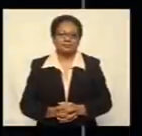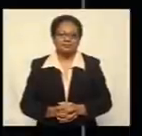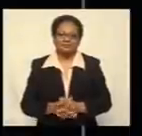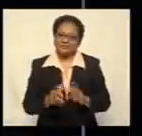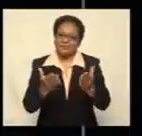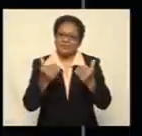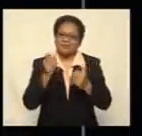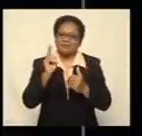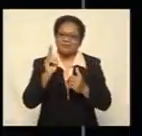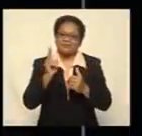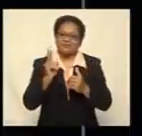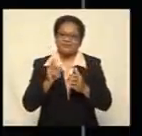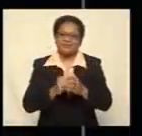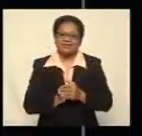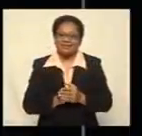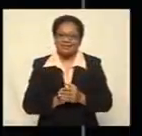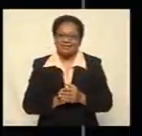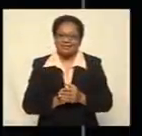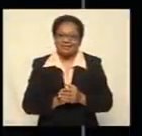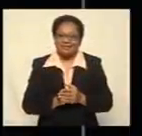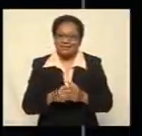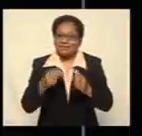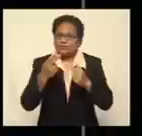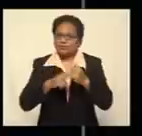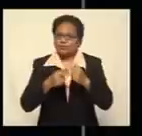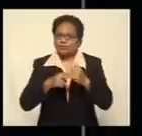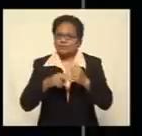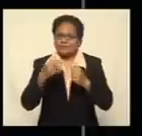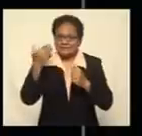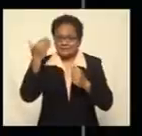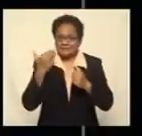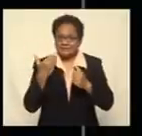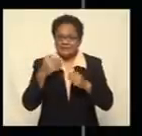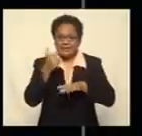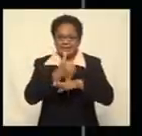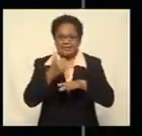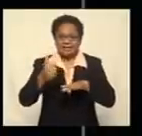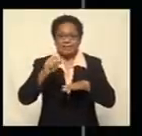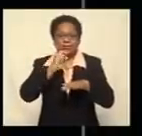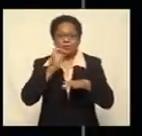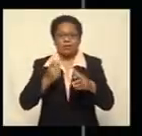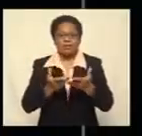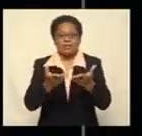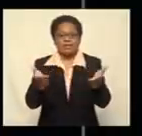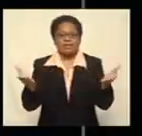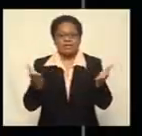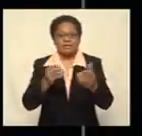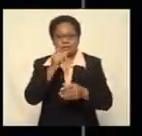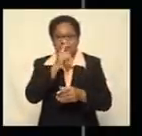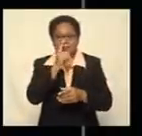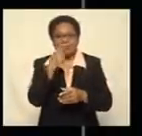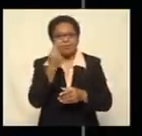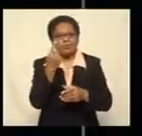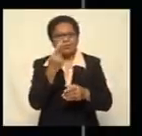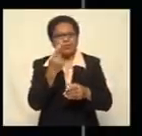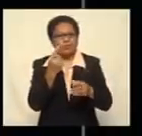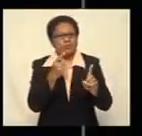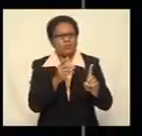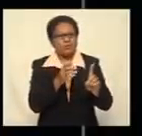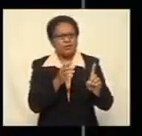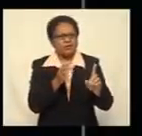Welcome back. News just to hand this evening. The government will be giving eligible Fijians in confinement